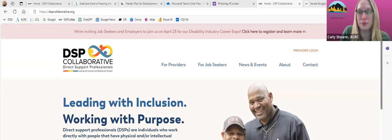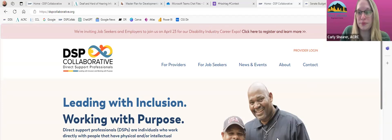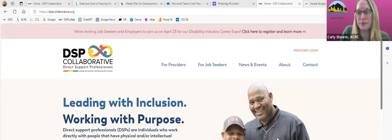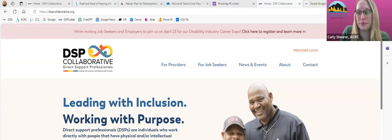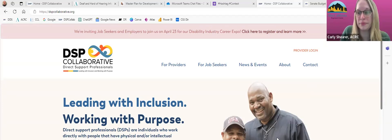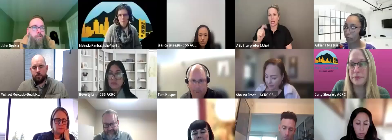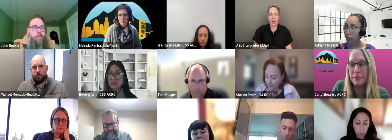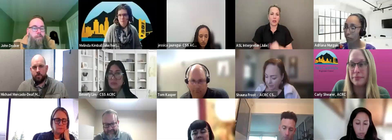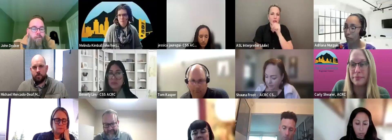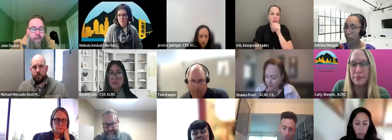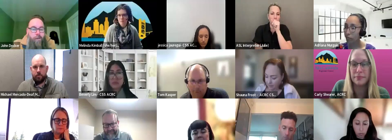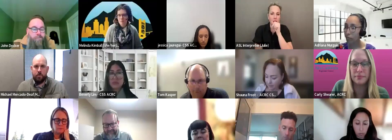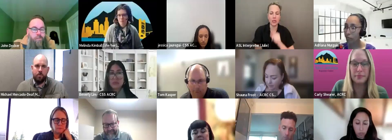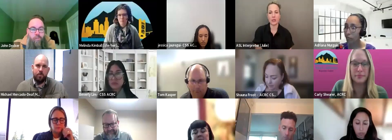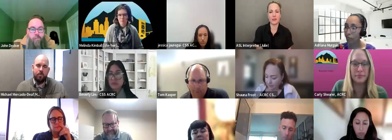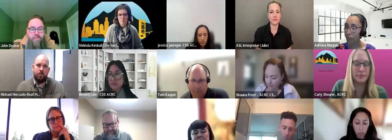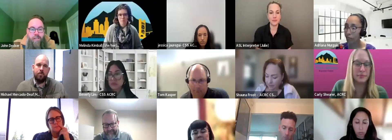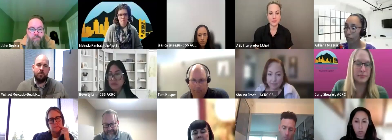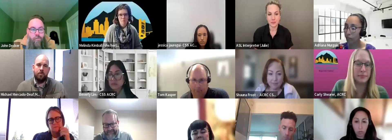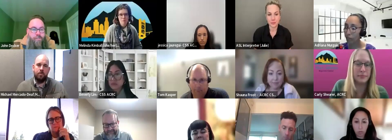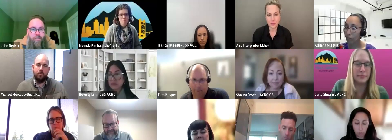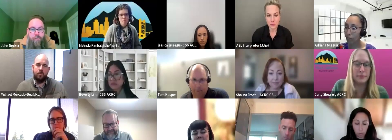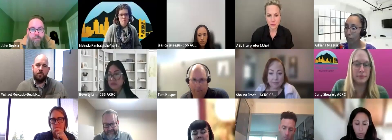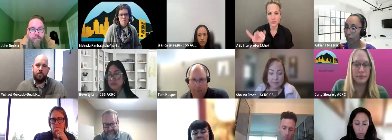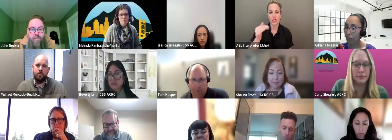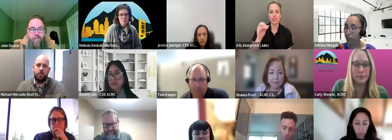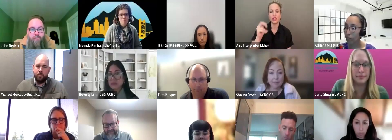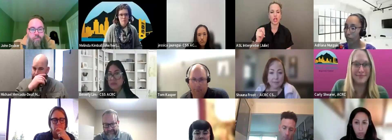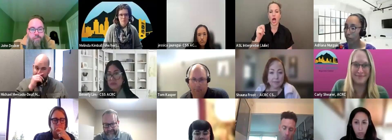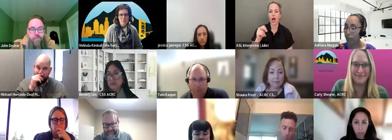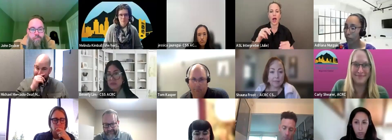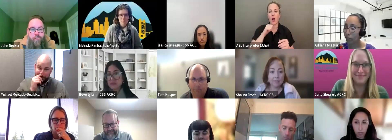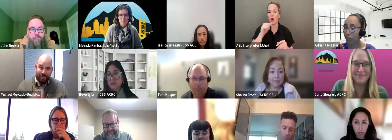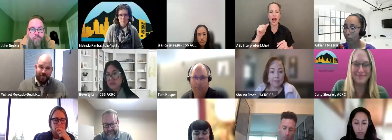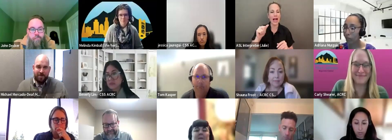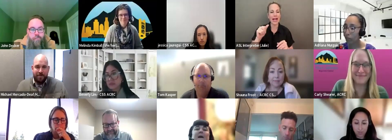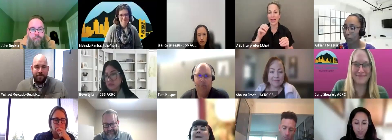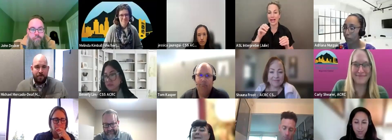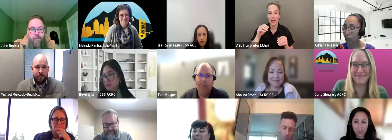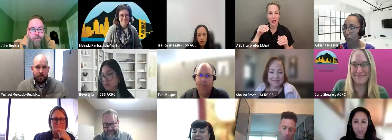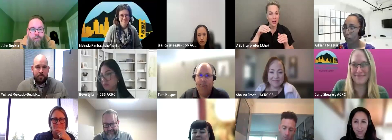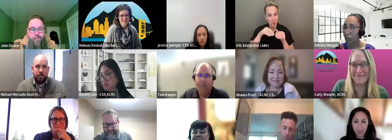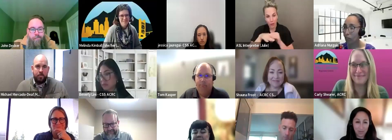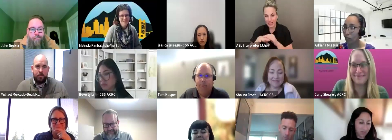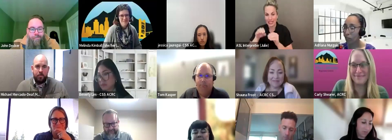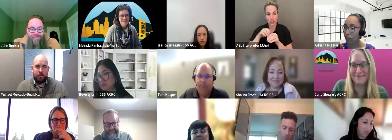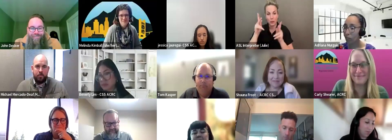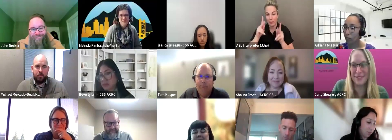so. We absolutely promise not to roll this into people's HCBS reviews.